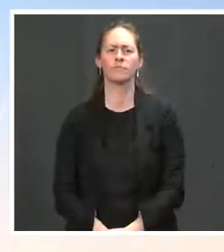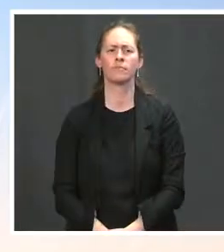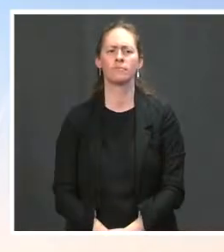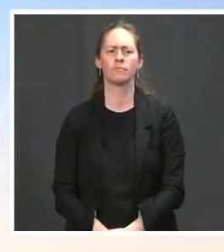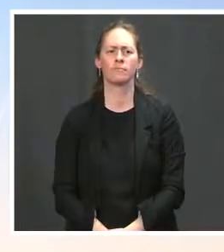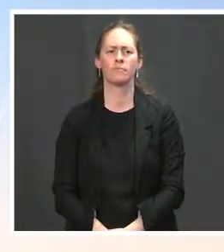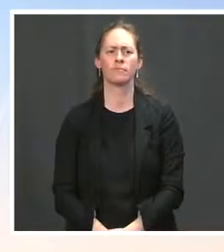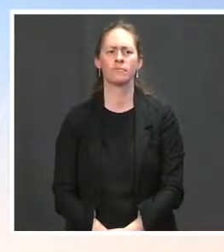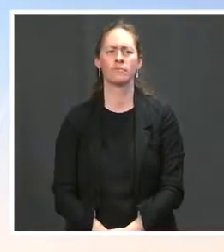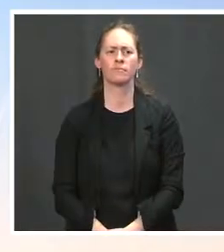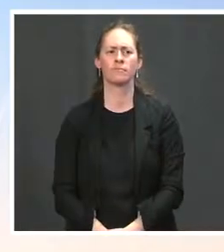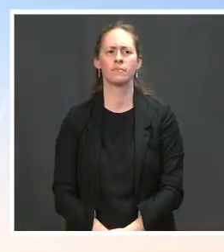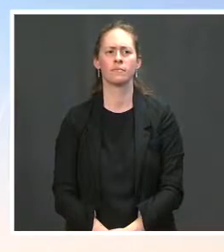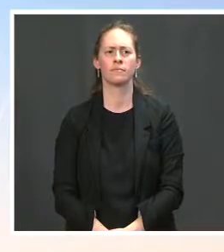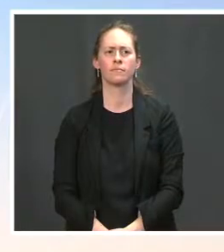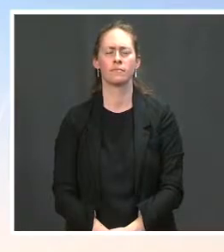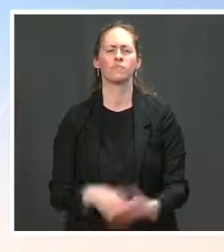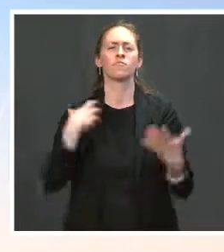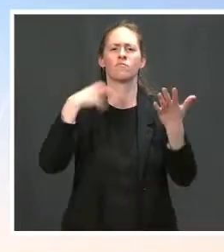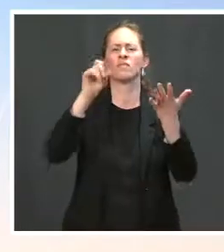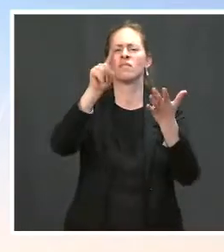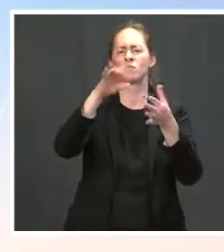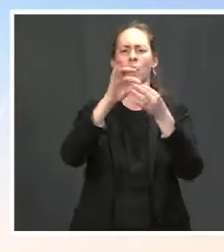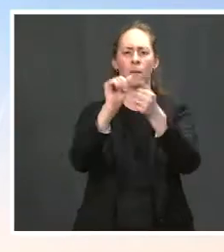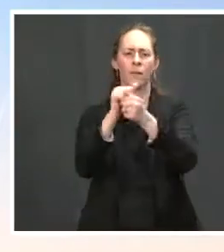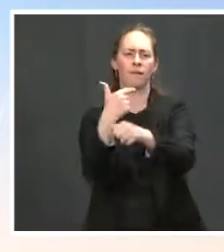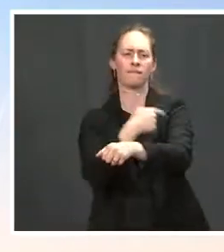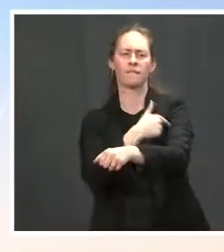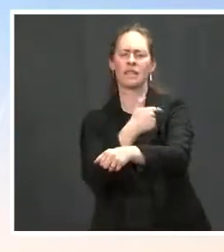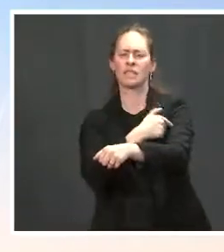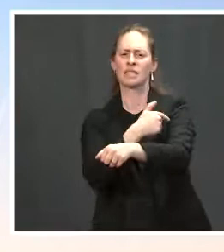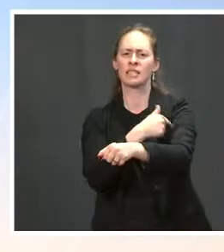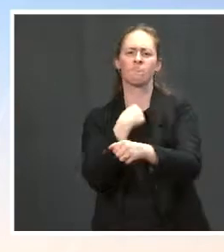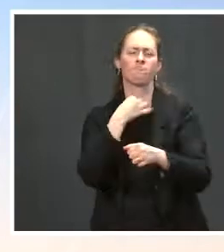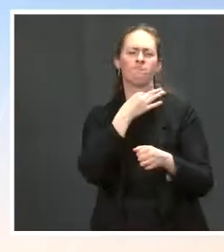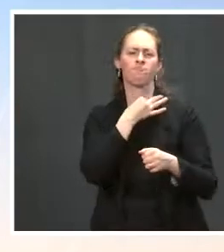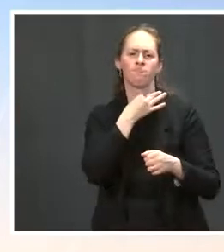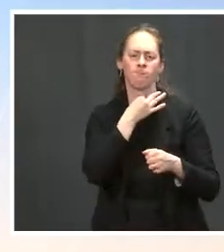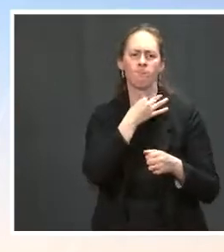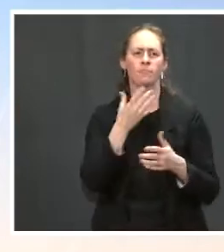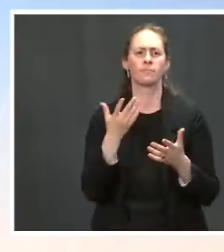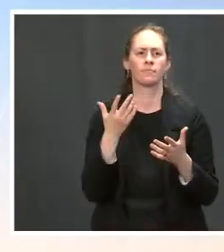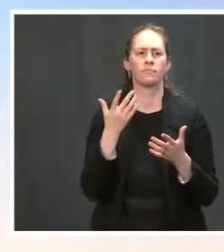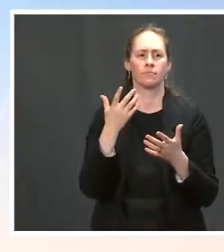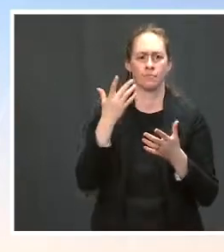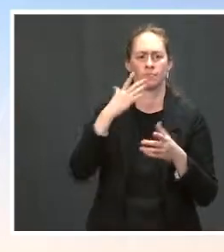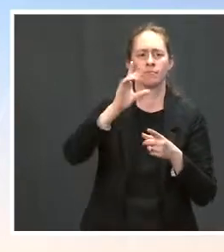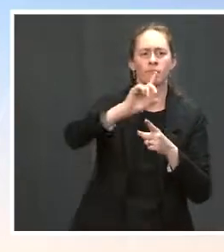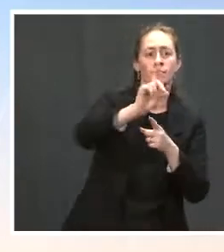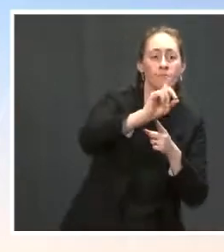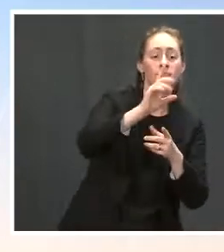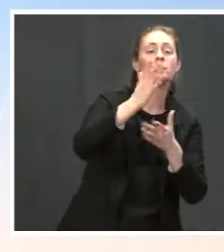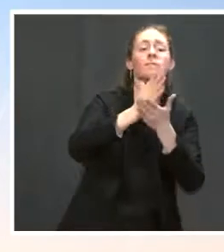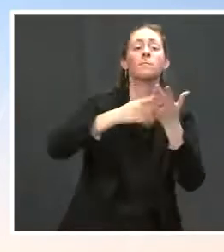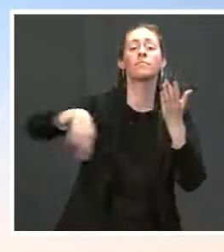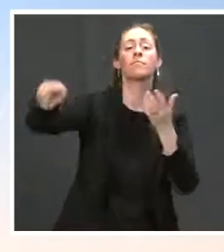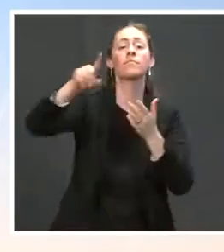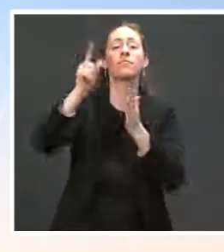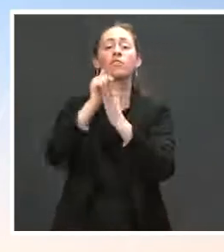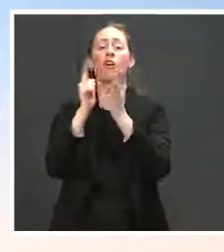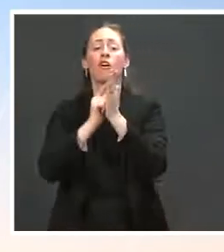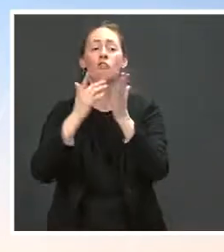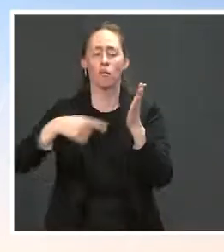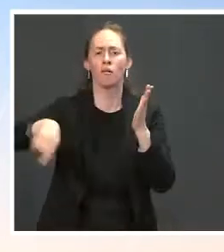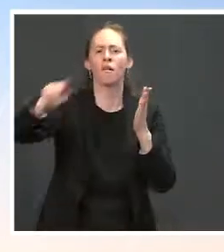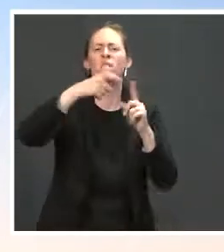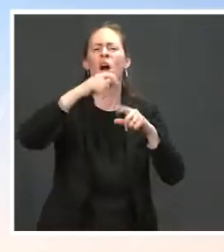Let's start with the vaccines. A number of lawmakers, Democratic lawmakers in foreign countries, have asked the president to waive